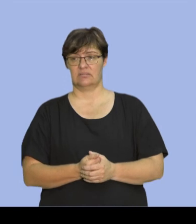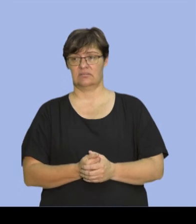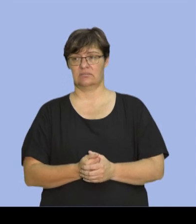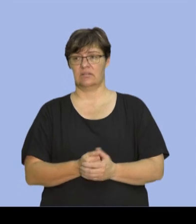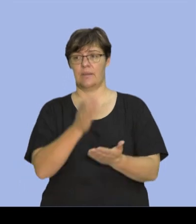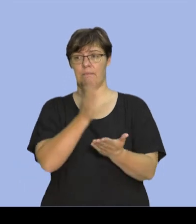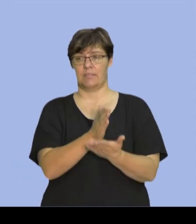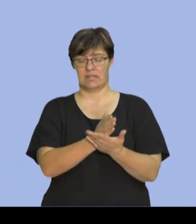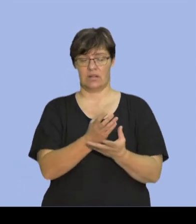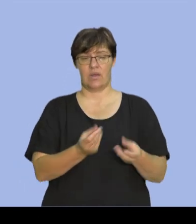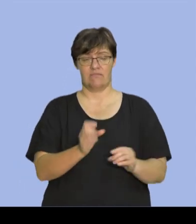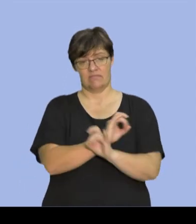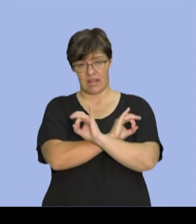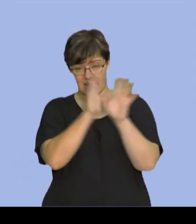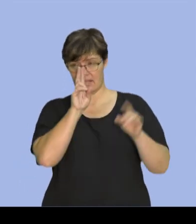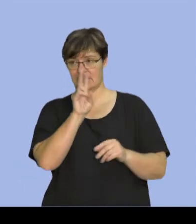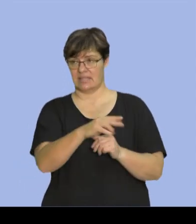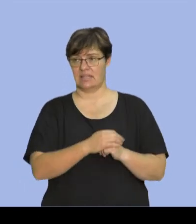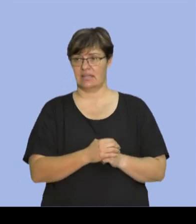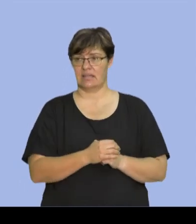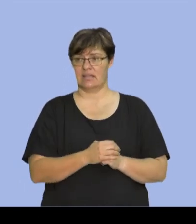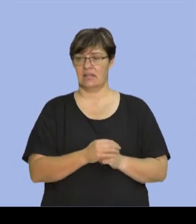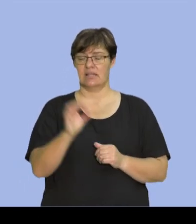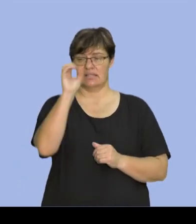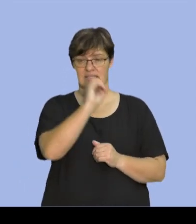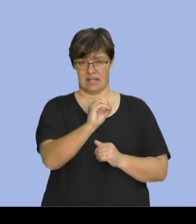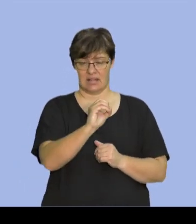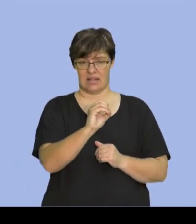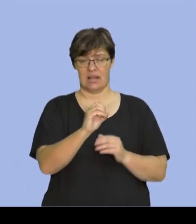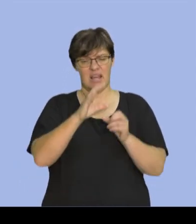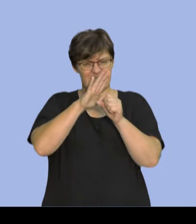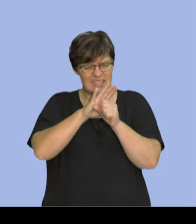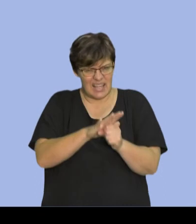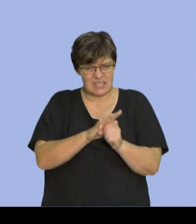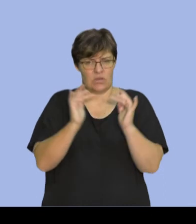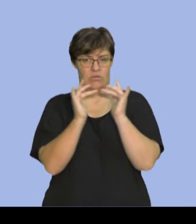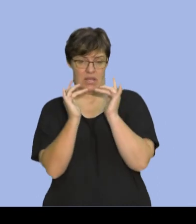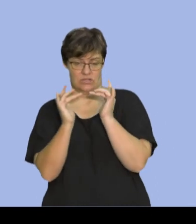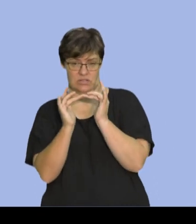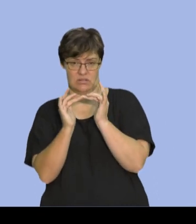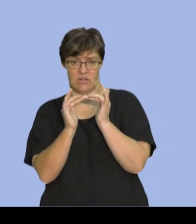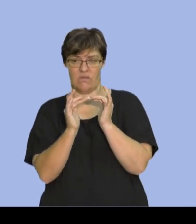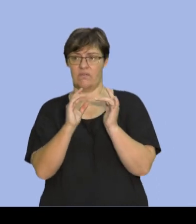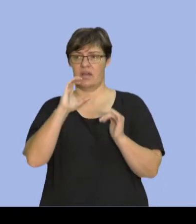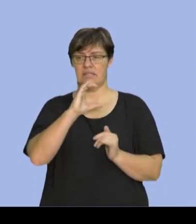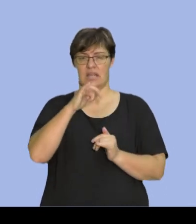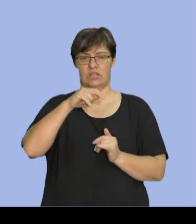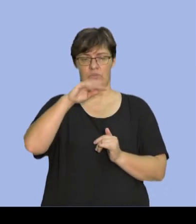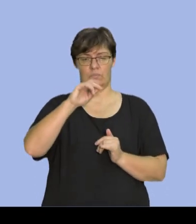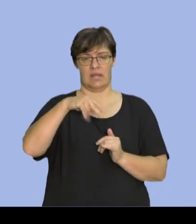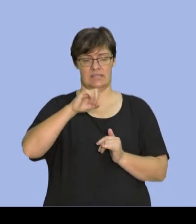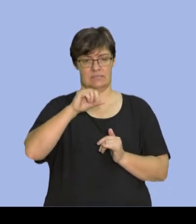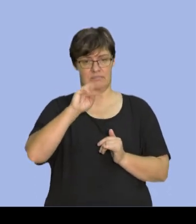the middle, we can clearly see a cell now showing a dense connection of cytoplasm. And